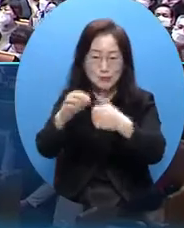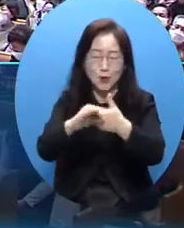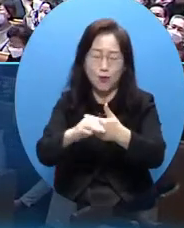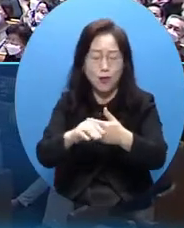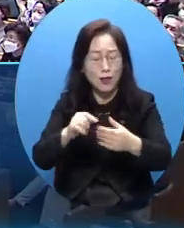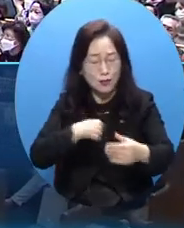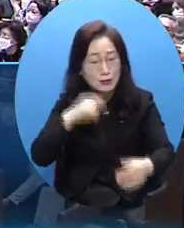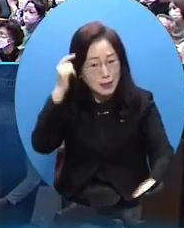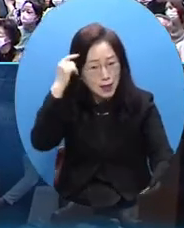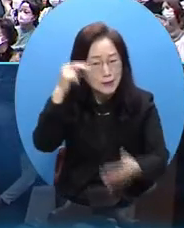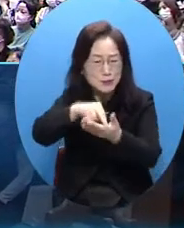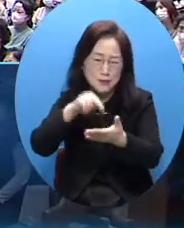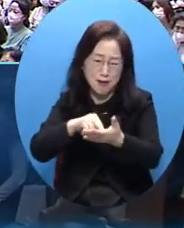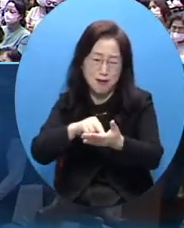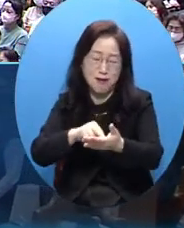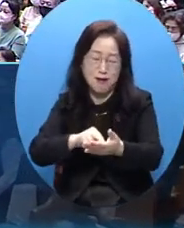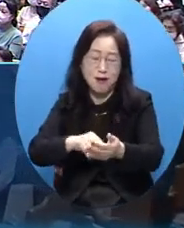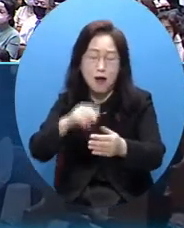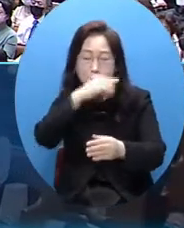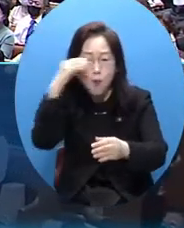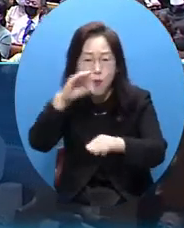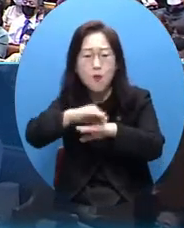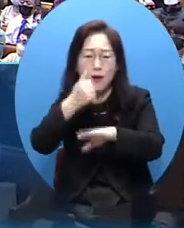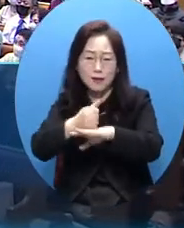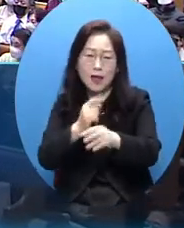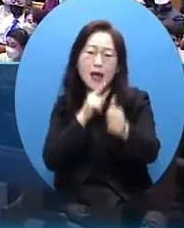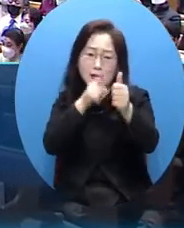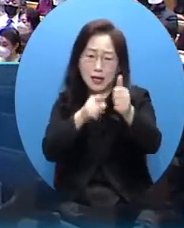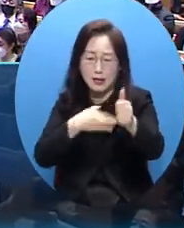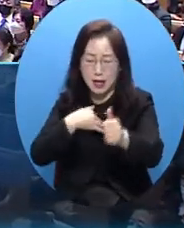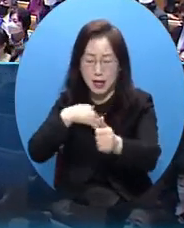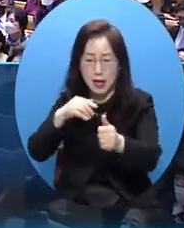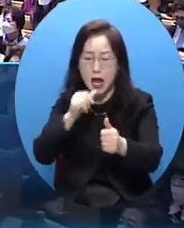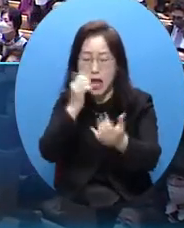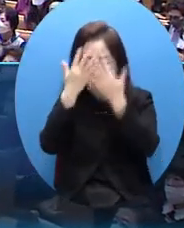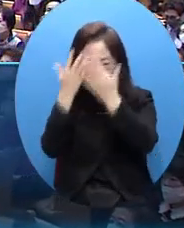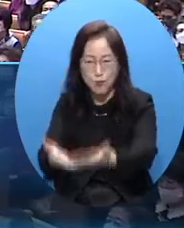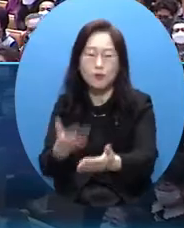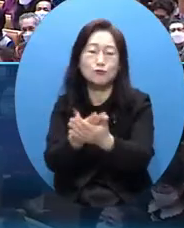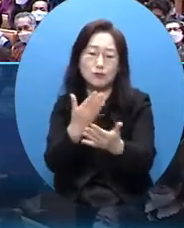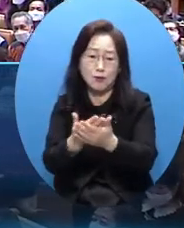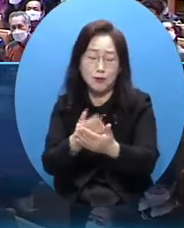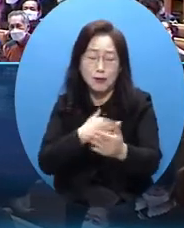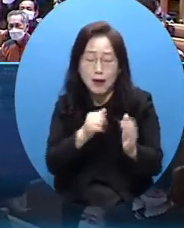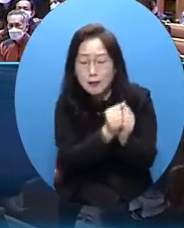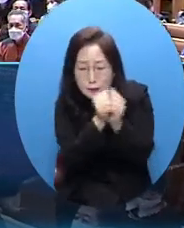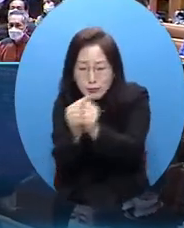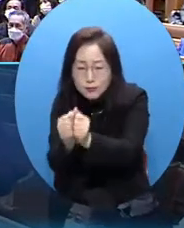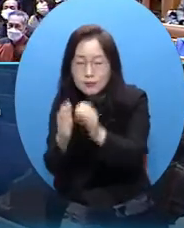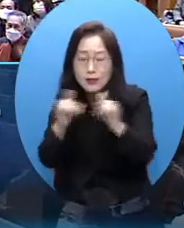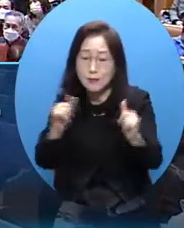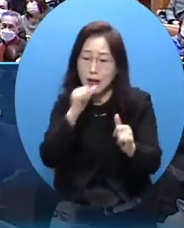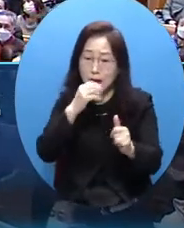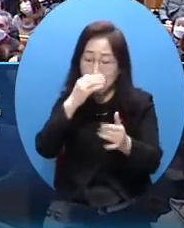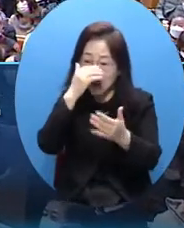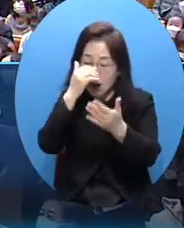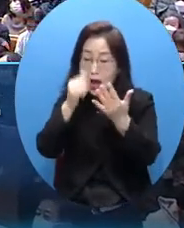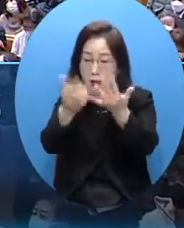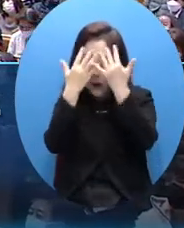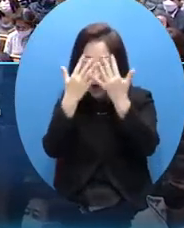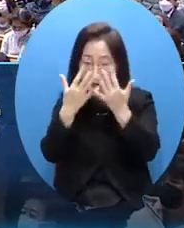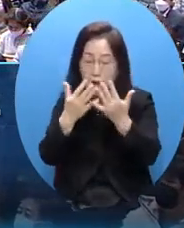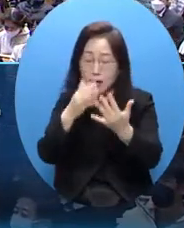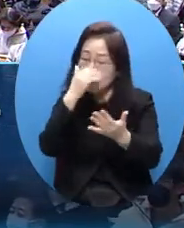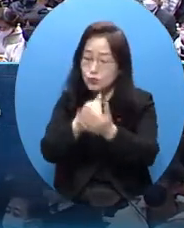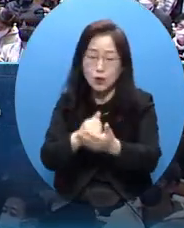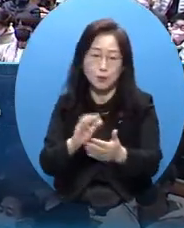and show me kindness and mention me to pharaoh and get me out of this prison I was a force to forcefully forcibly carry the offer